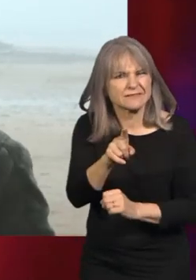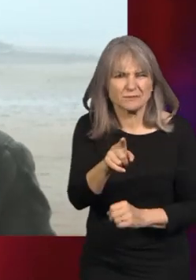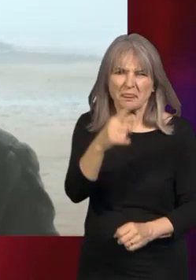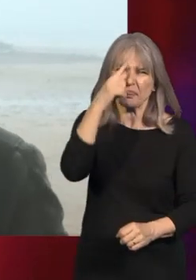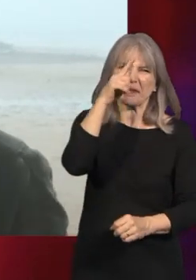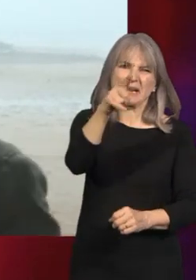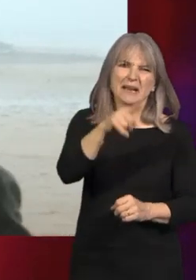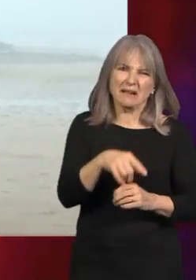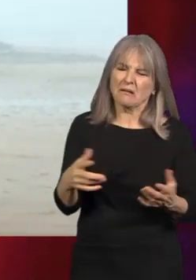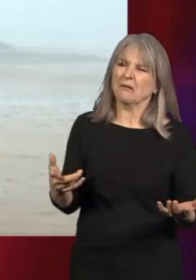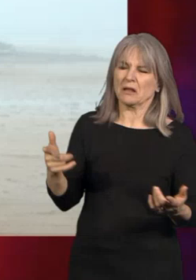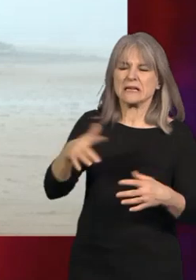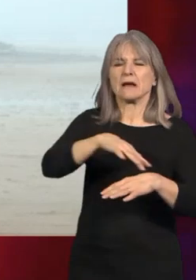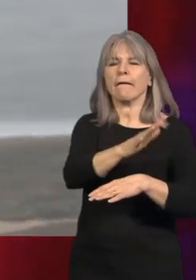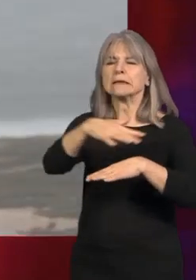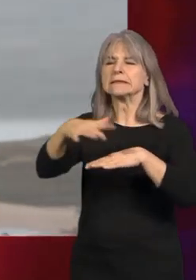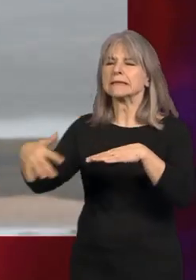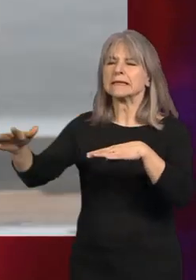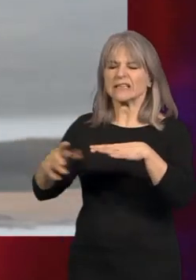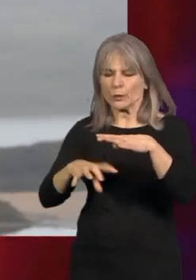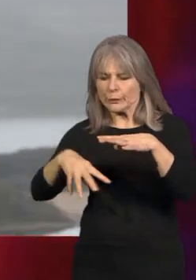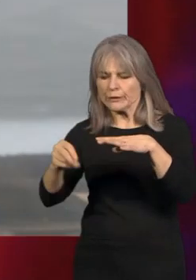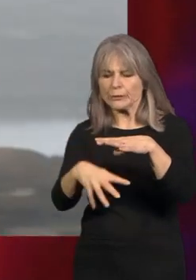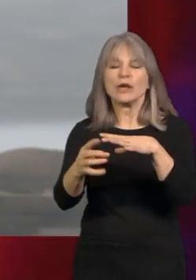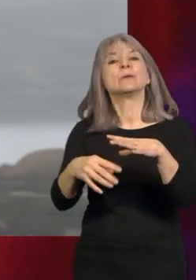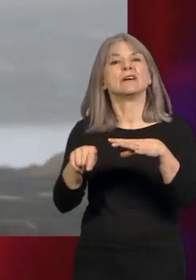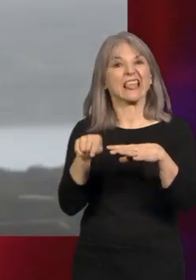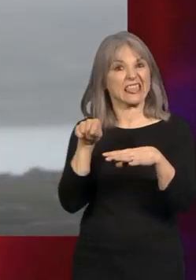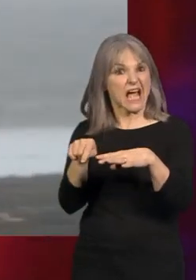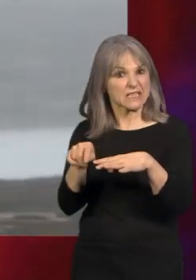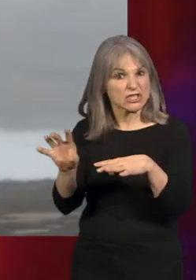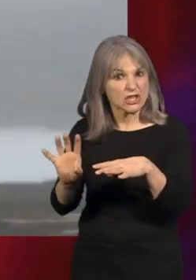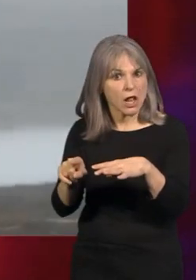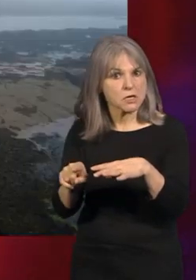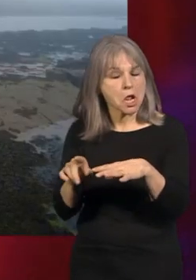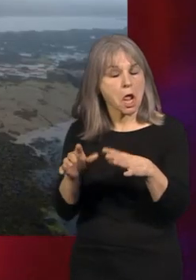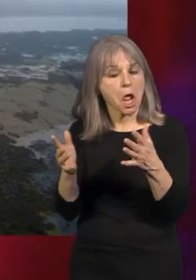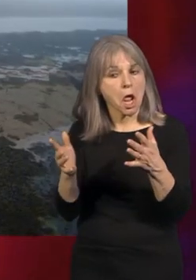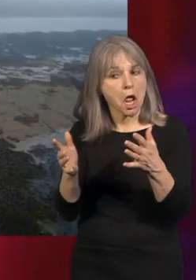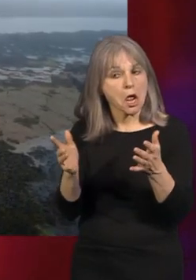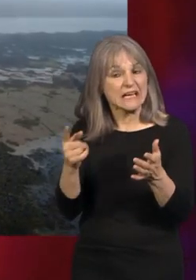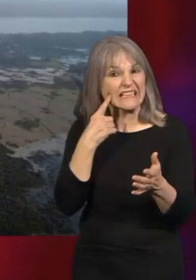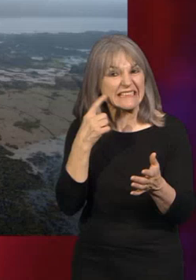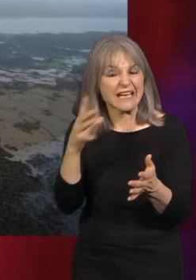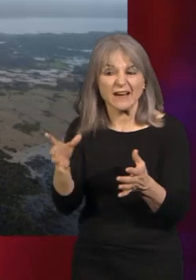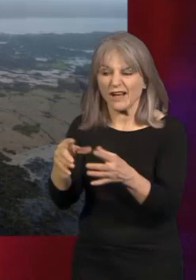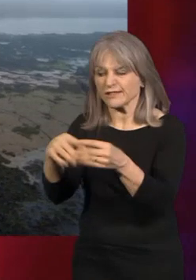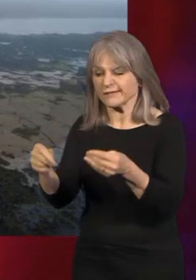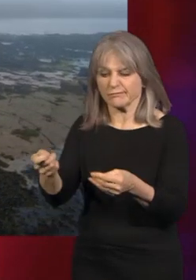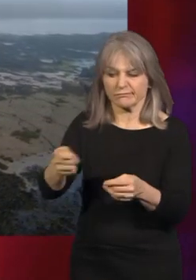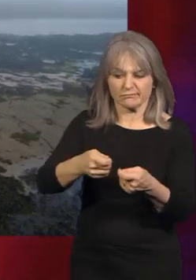not that simple. Fiona Houston is product developer for Mara Seaweed, based near